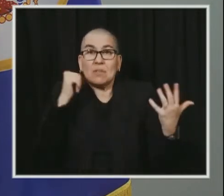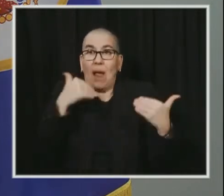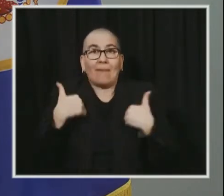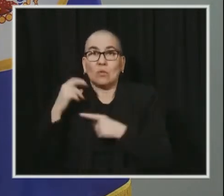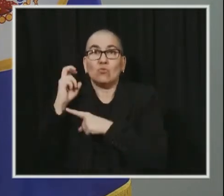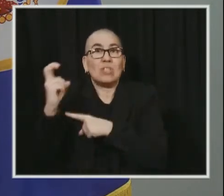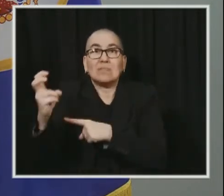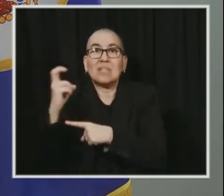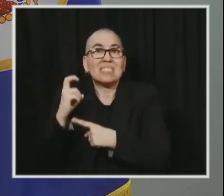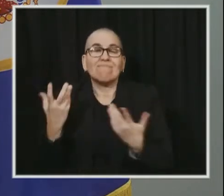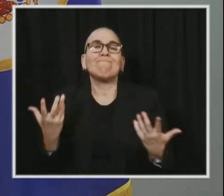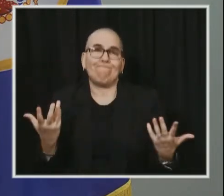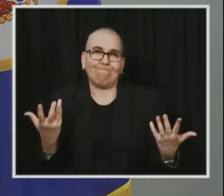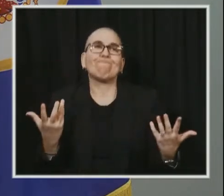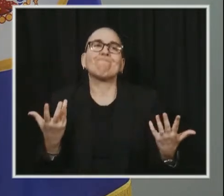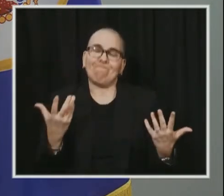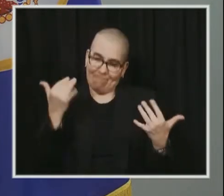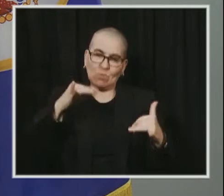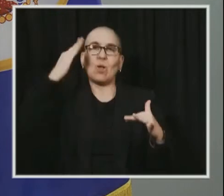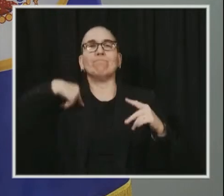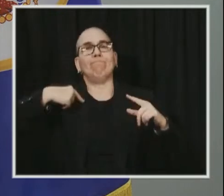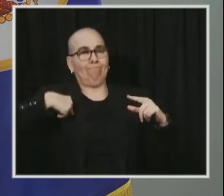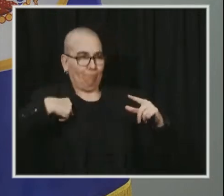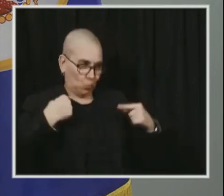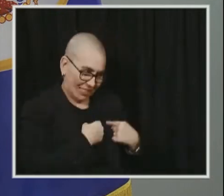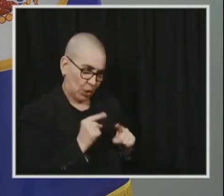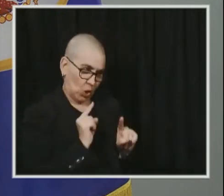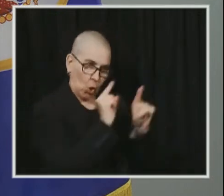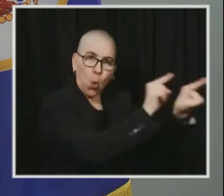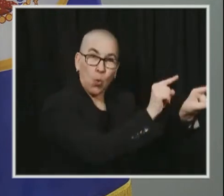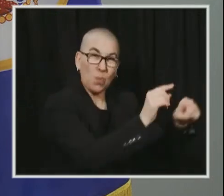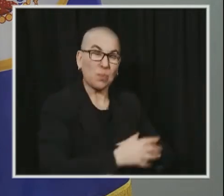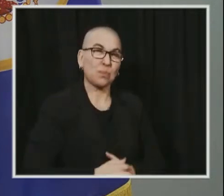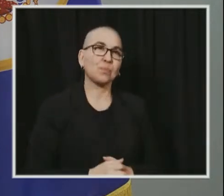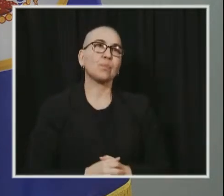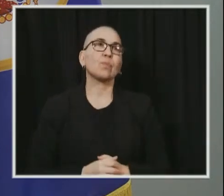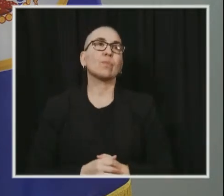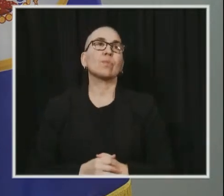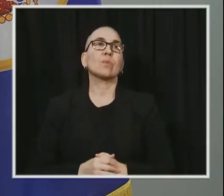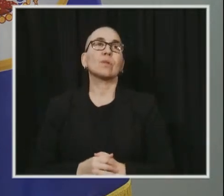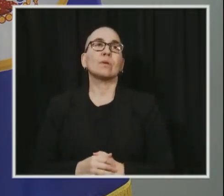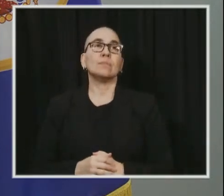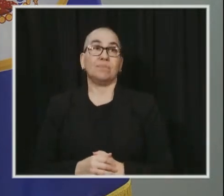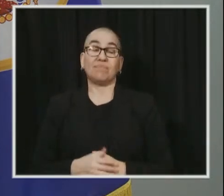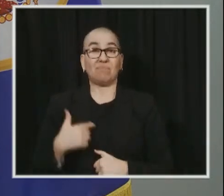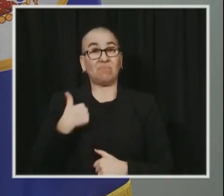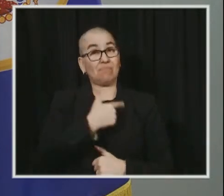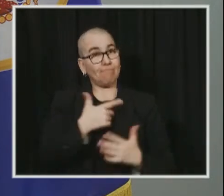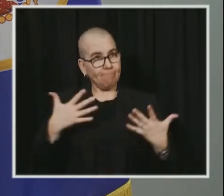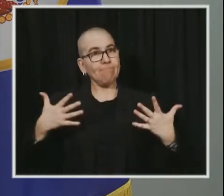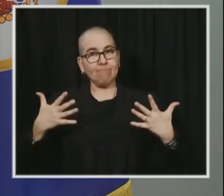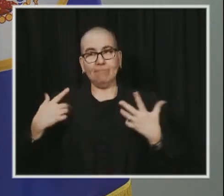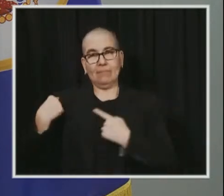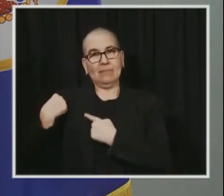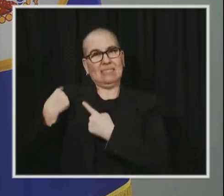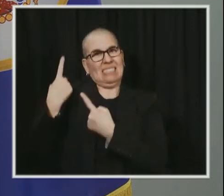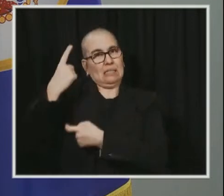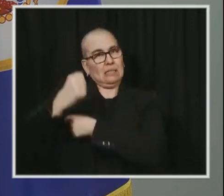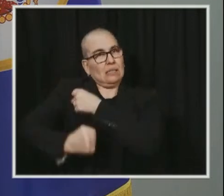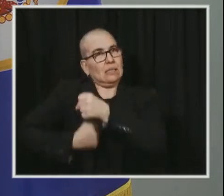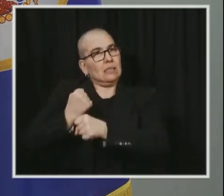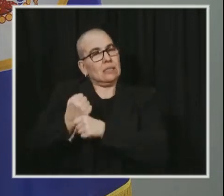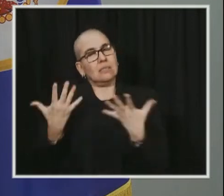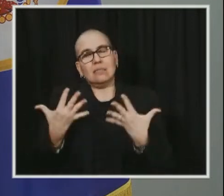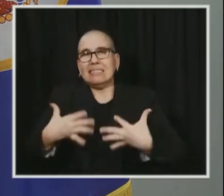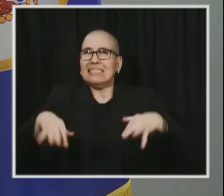through. We have all made sacrifices over the past year, and those sacrifices have mattered. We have saved lives